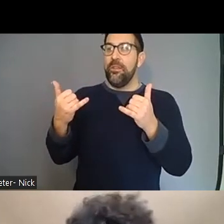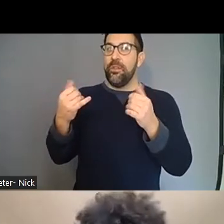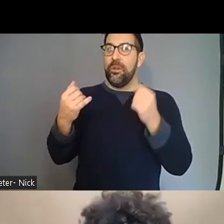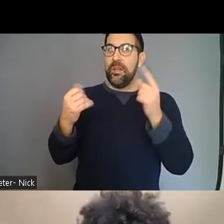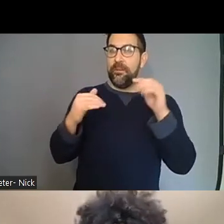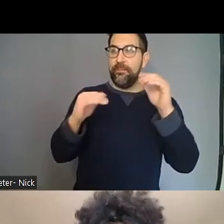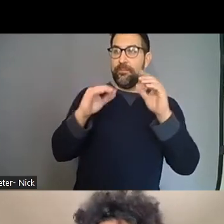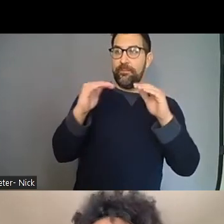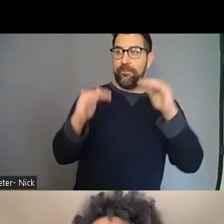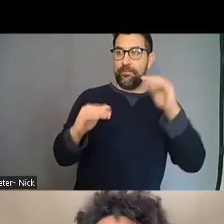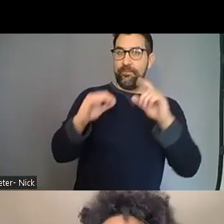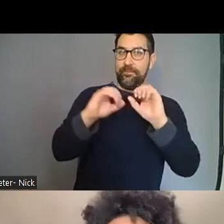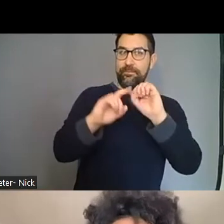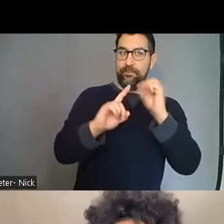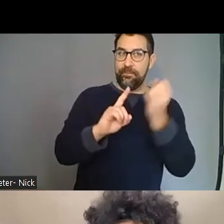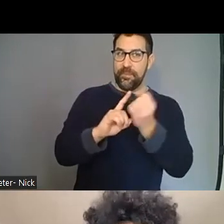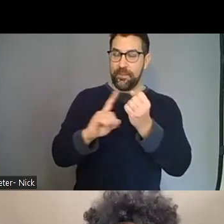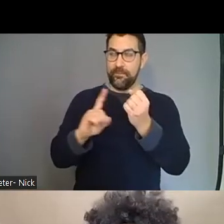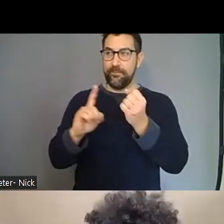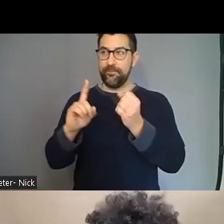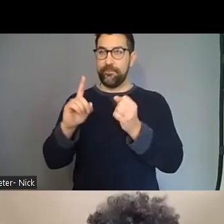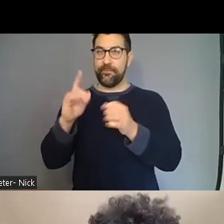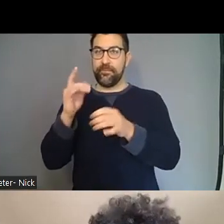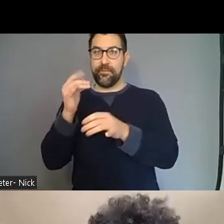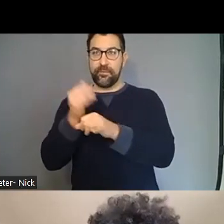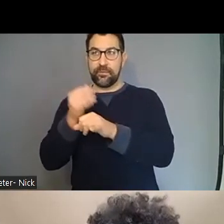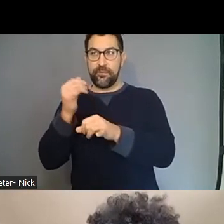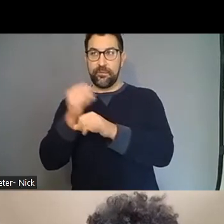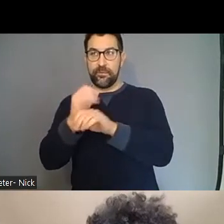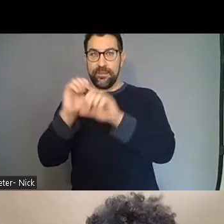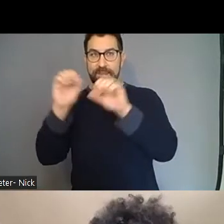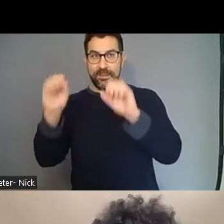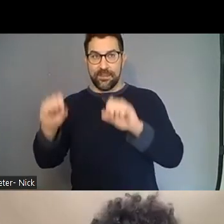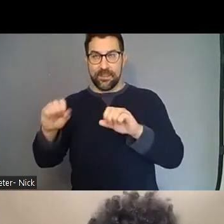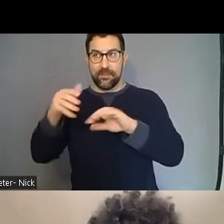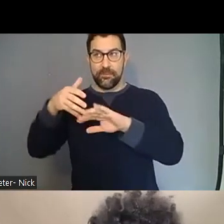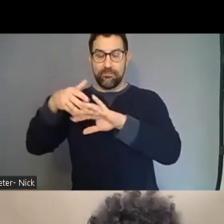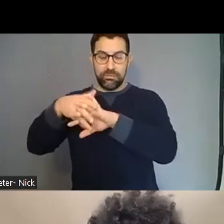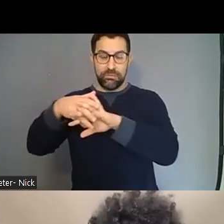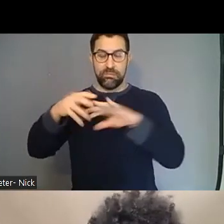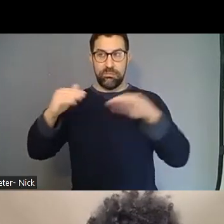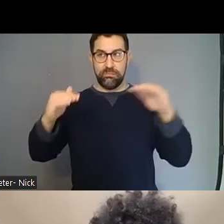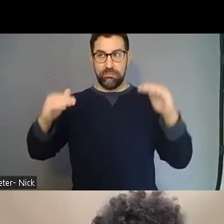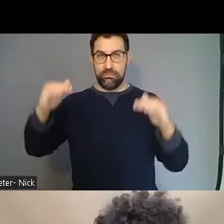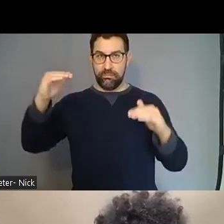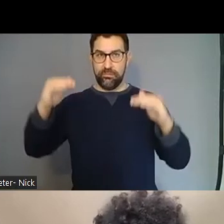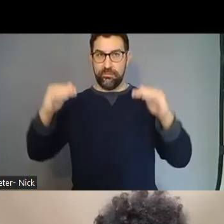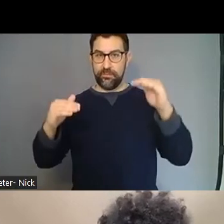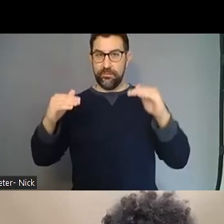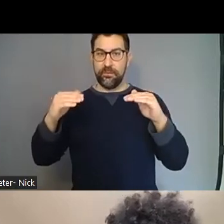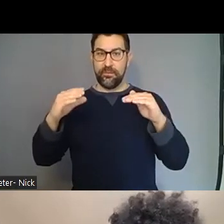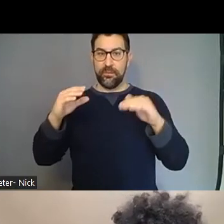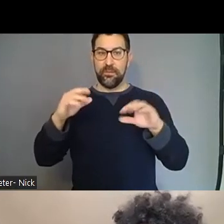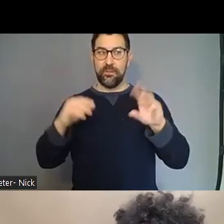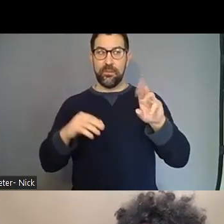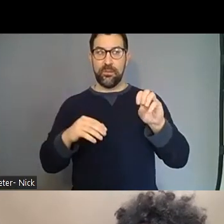then the institutional systems in place, if that makes sense. And like Rommy said,